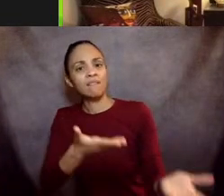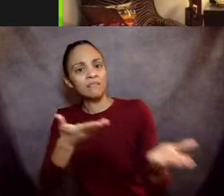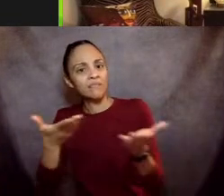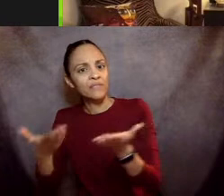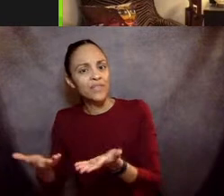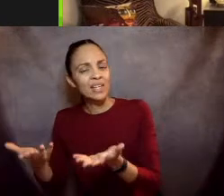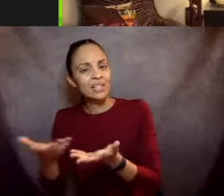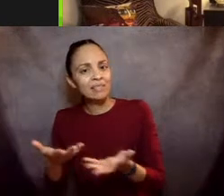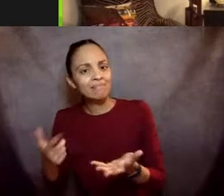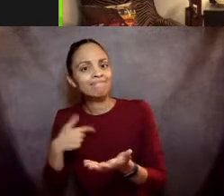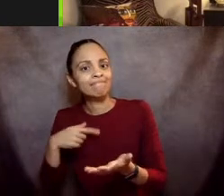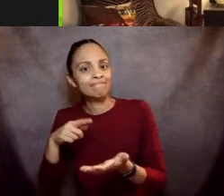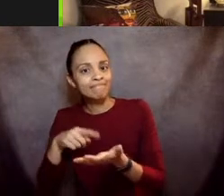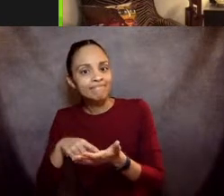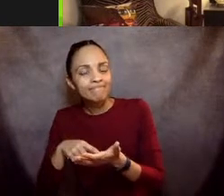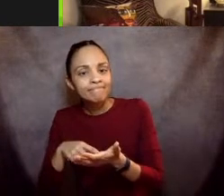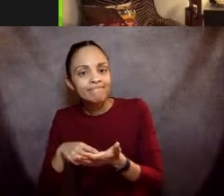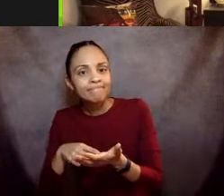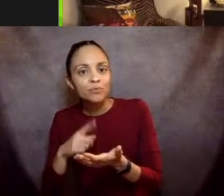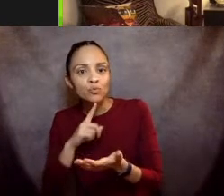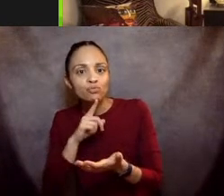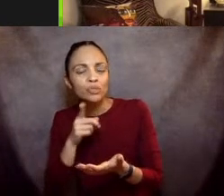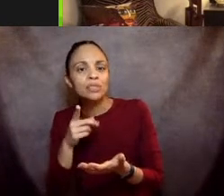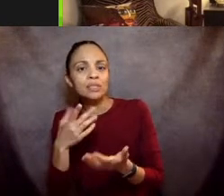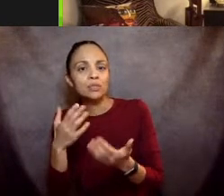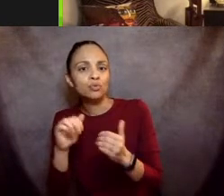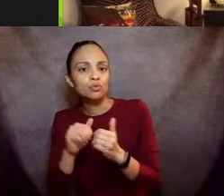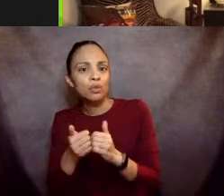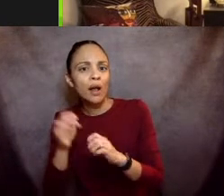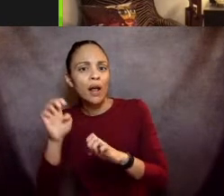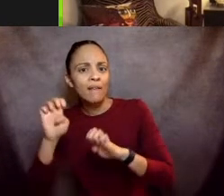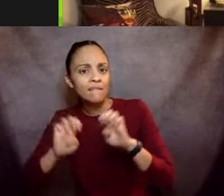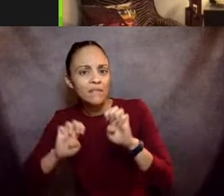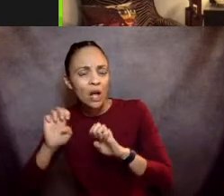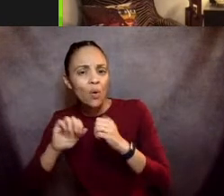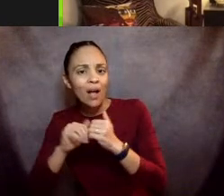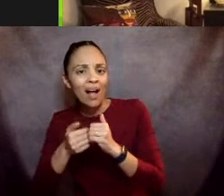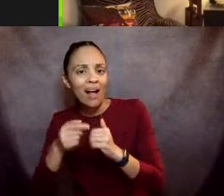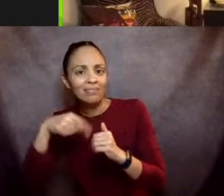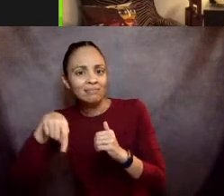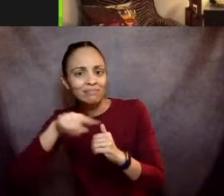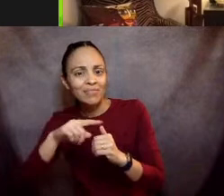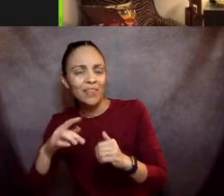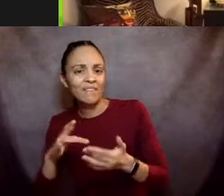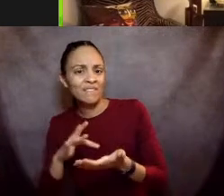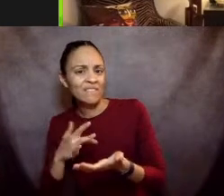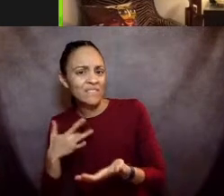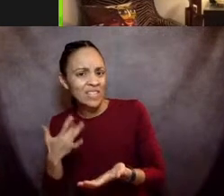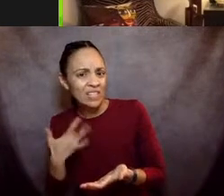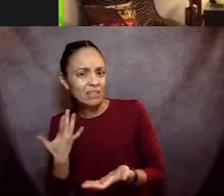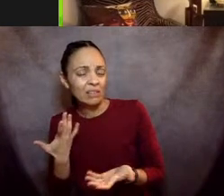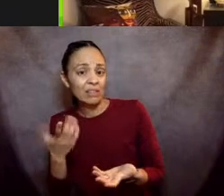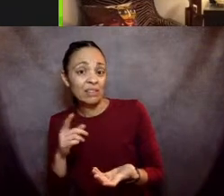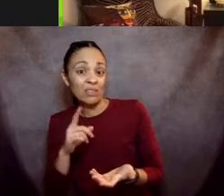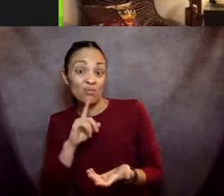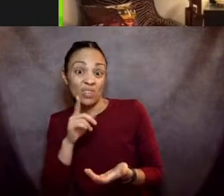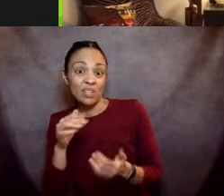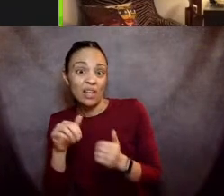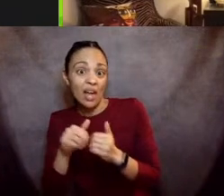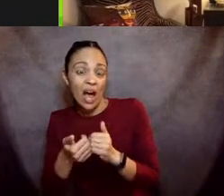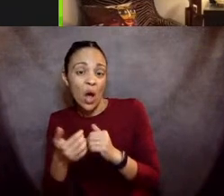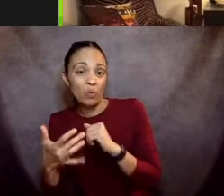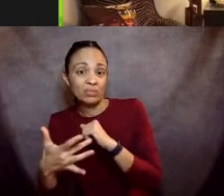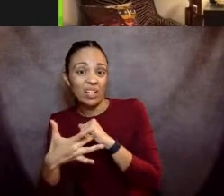doing emotionally, because they don't understand the effects of tech. There is an effect of